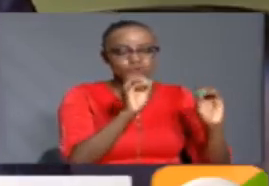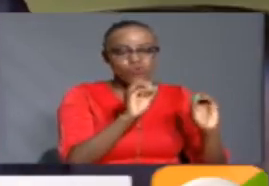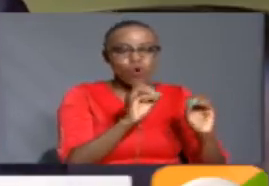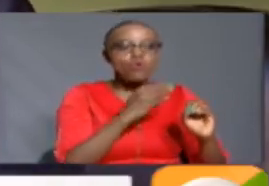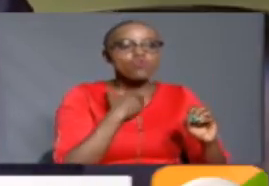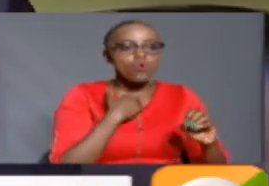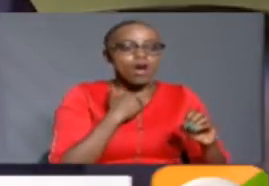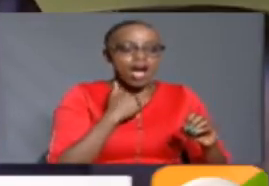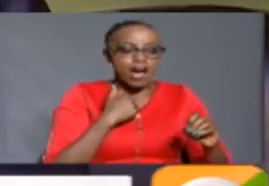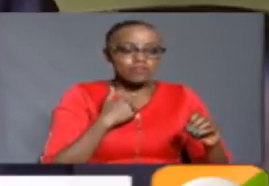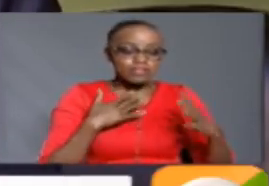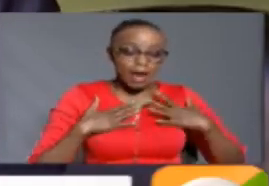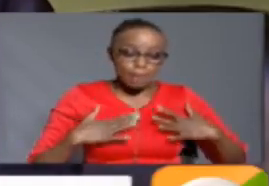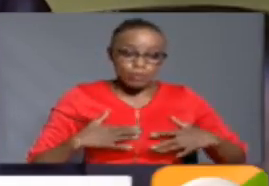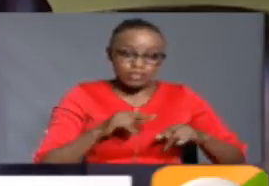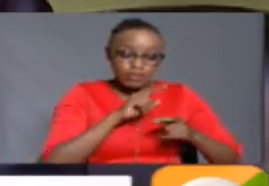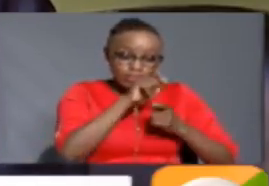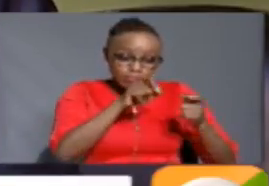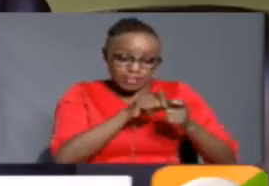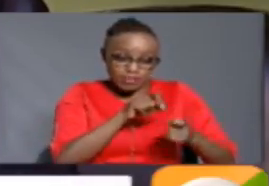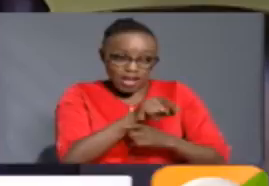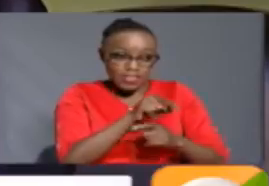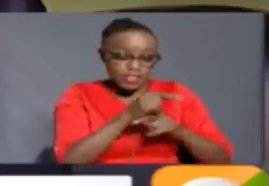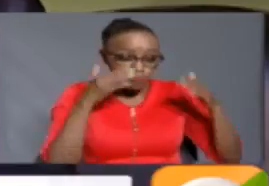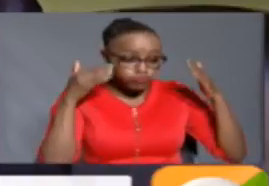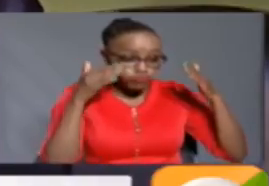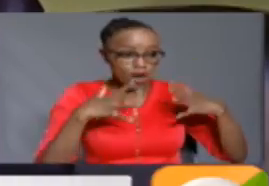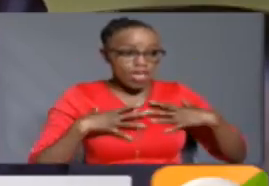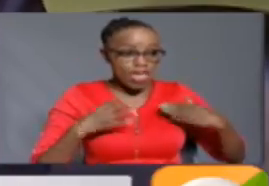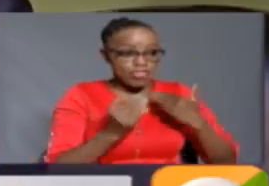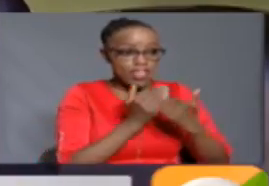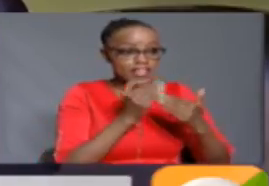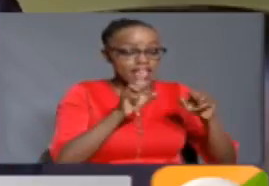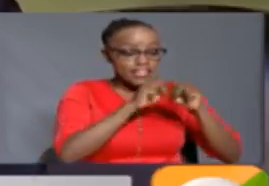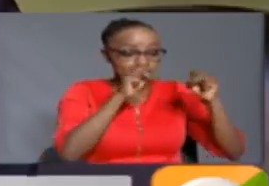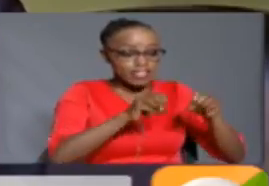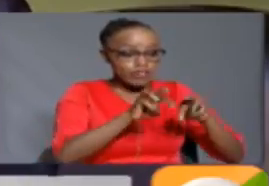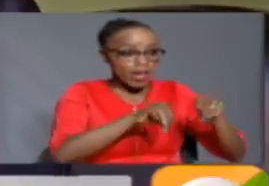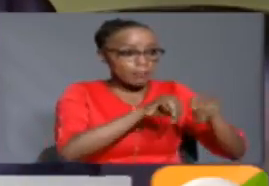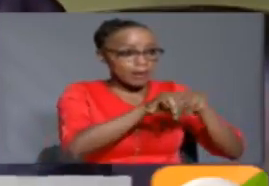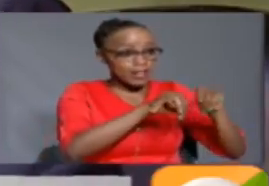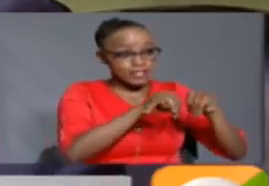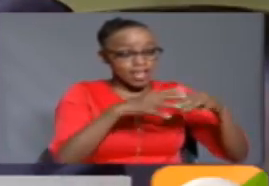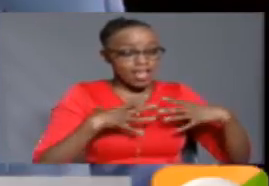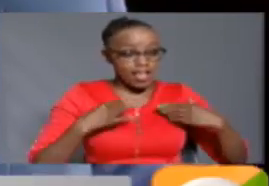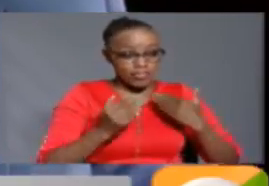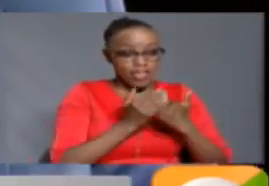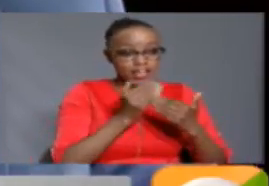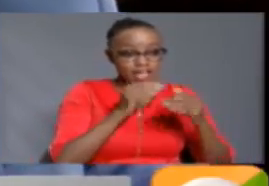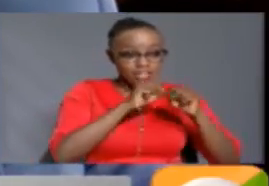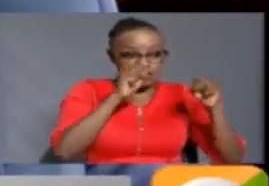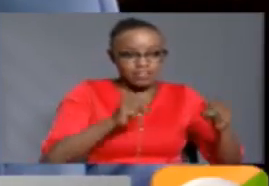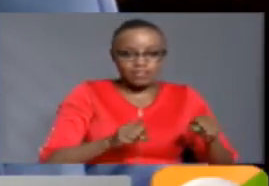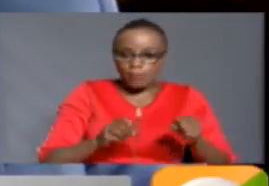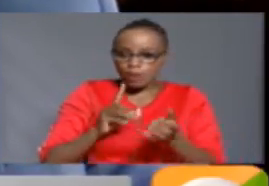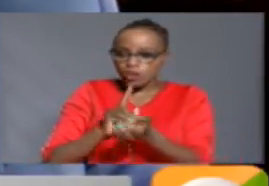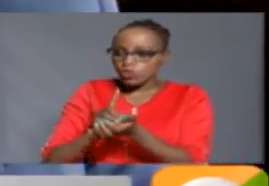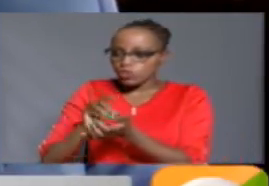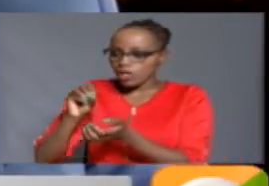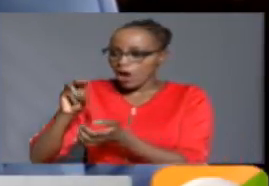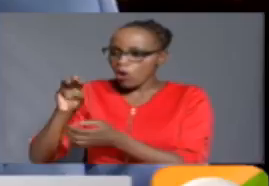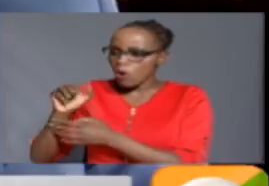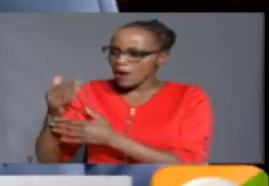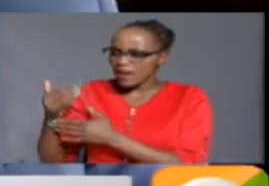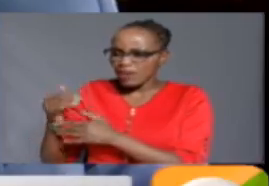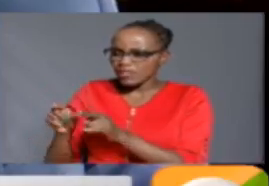We want to have a body that will specifically look into healthcare system and manage healthcare system. All right, Dr. Umoluga. What